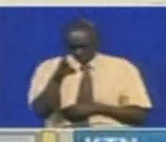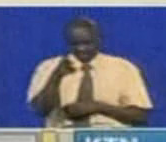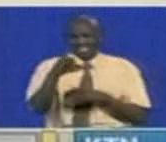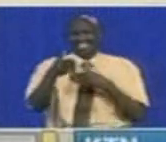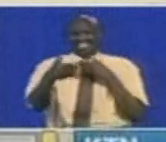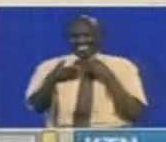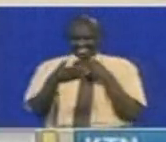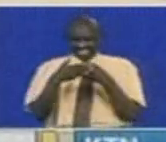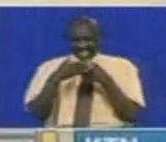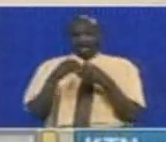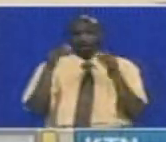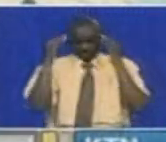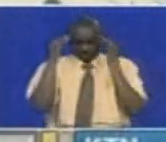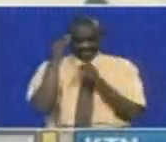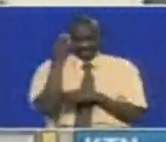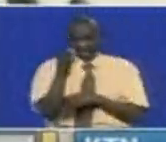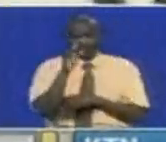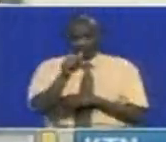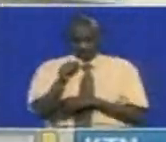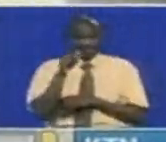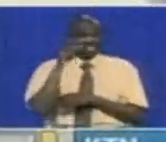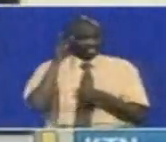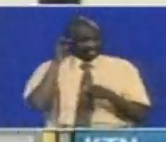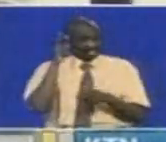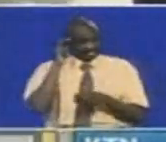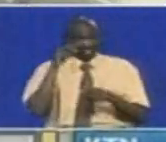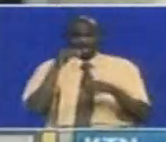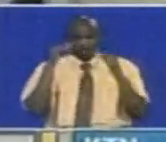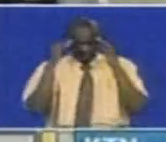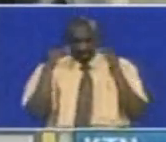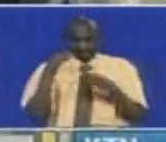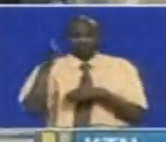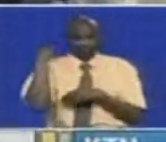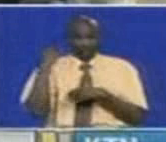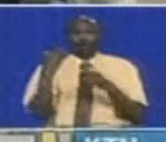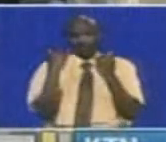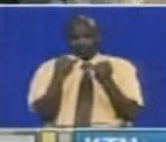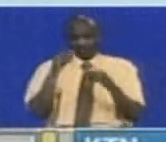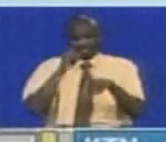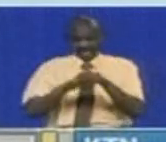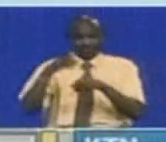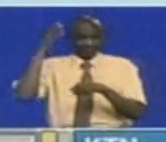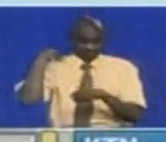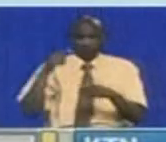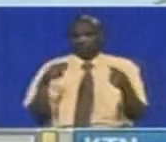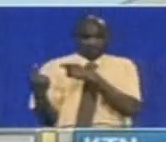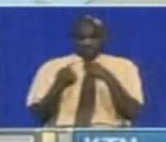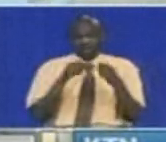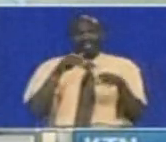the Shanzu Law Courts after coming from the hearing of a case involving the youth who clashed with police at Masjid Musa in